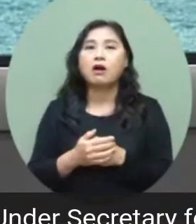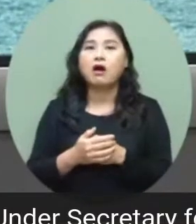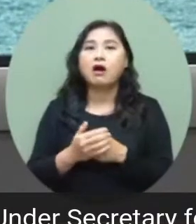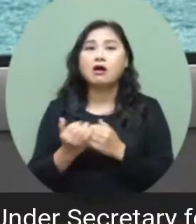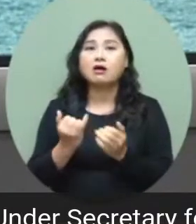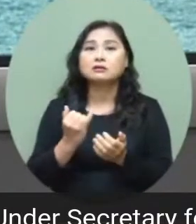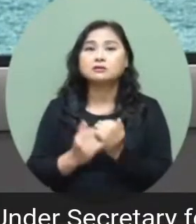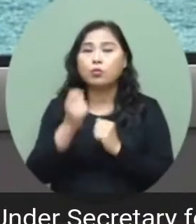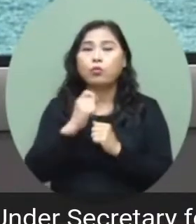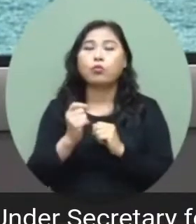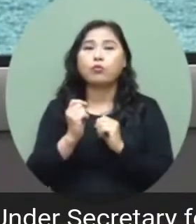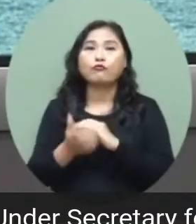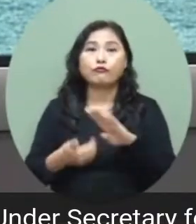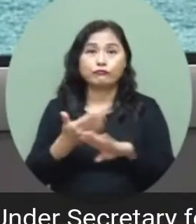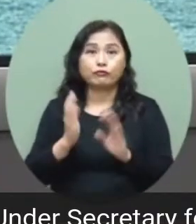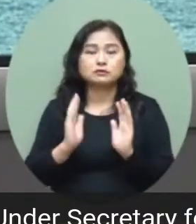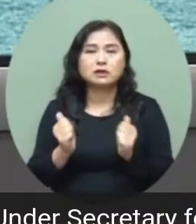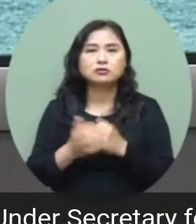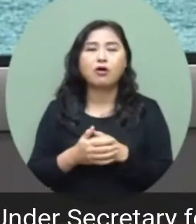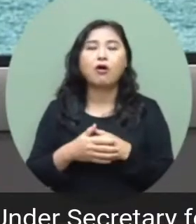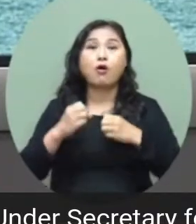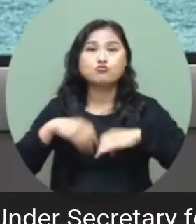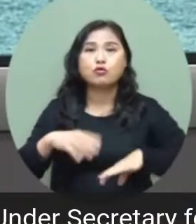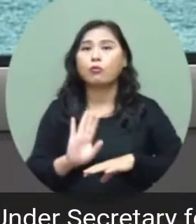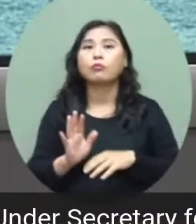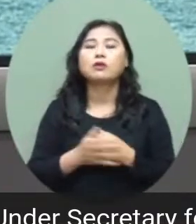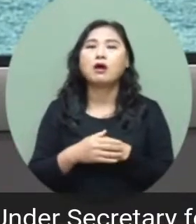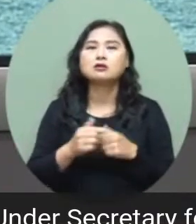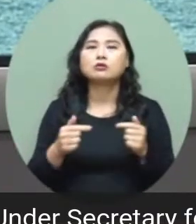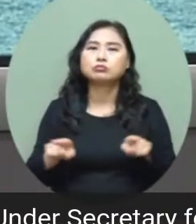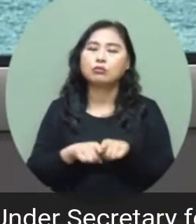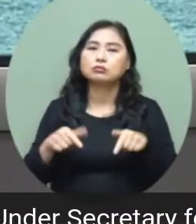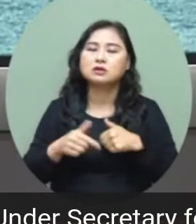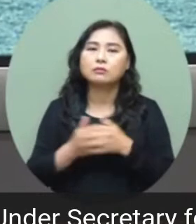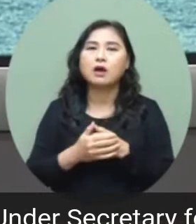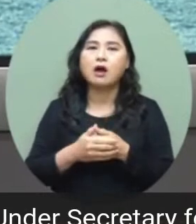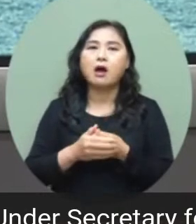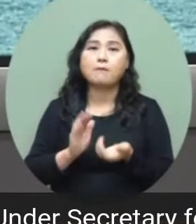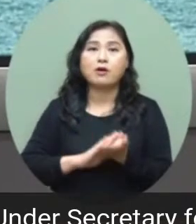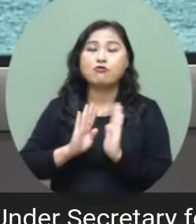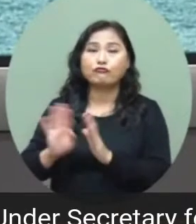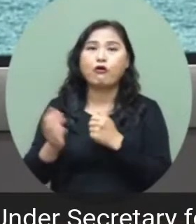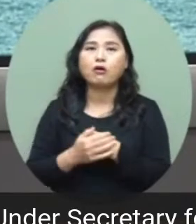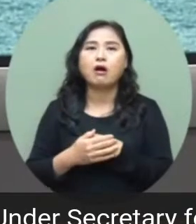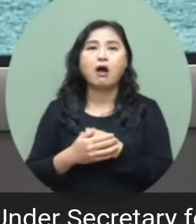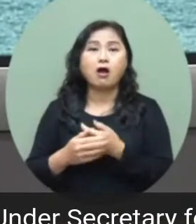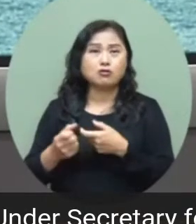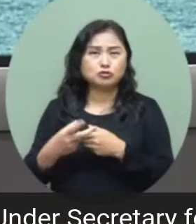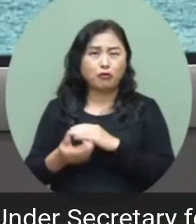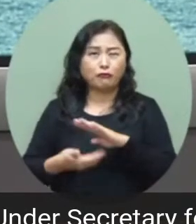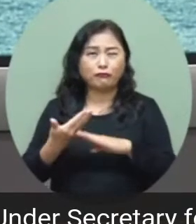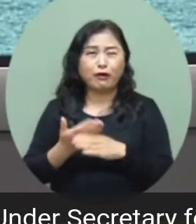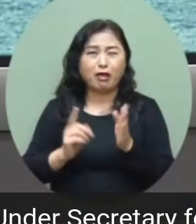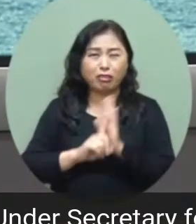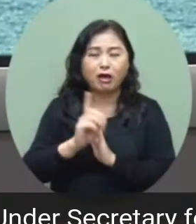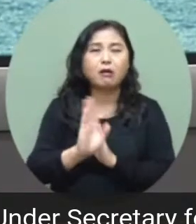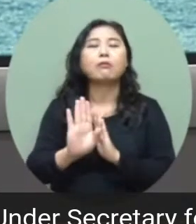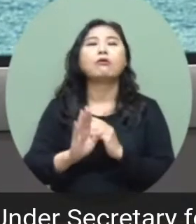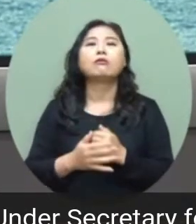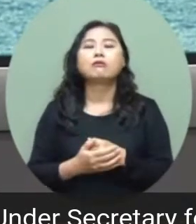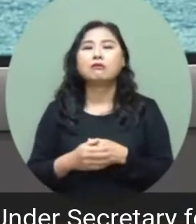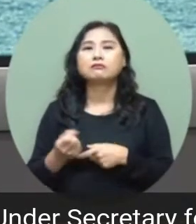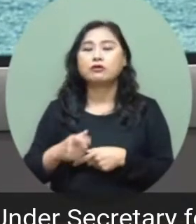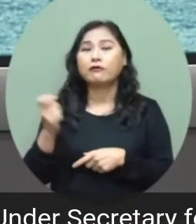can gradually resume normality. We should not let our guard down. We should work together to prevent a